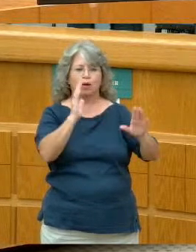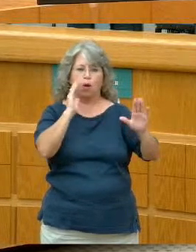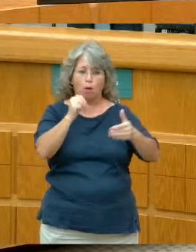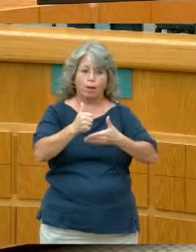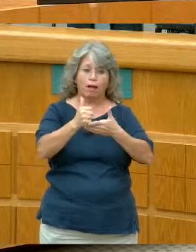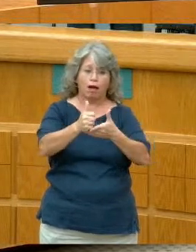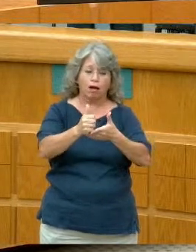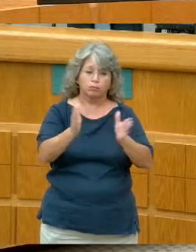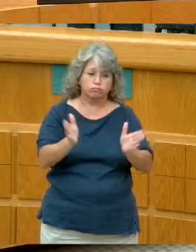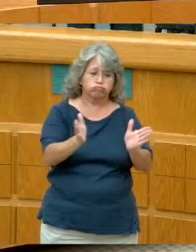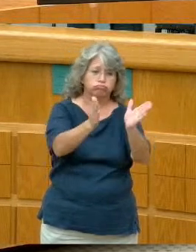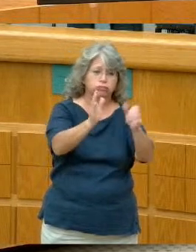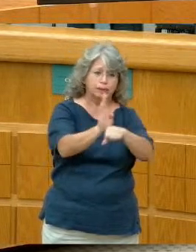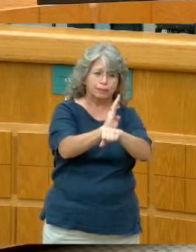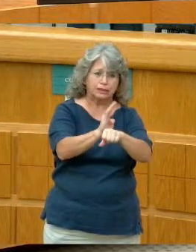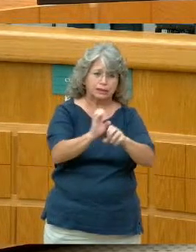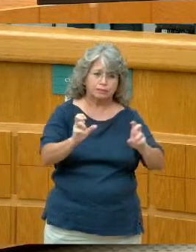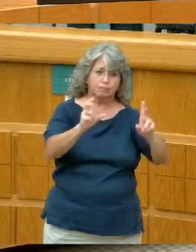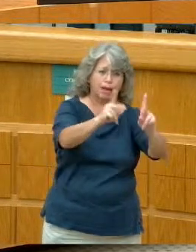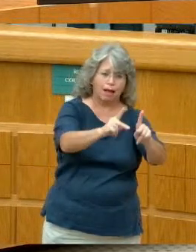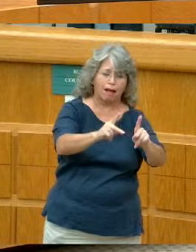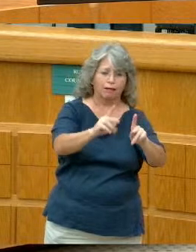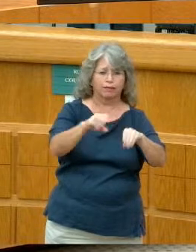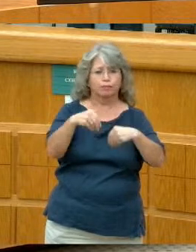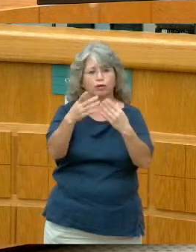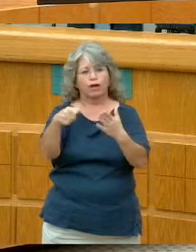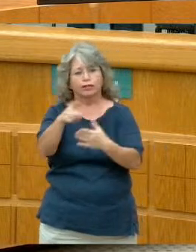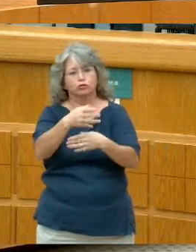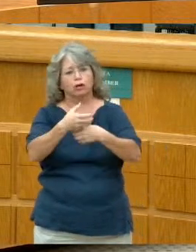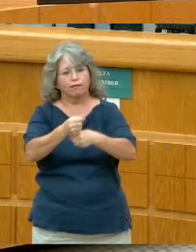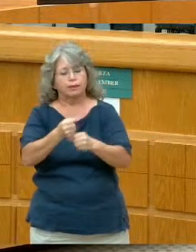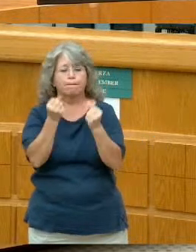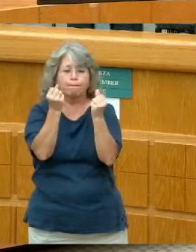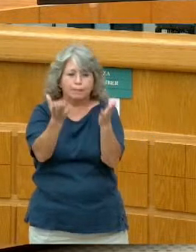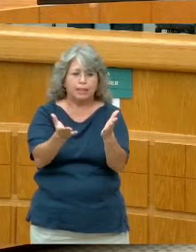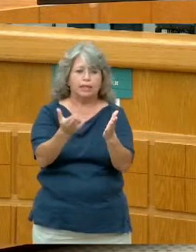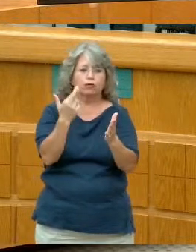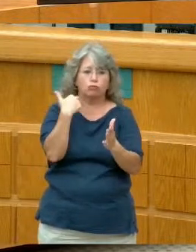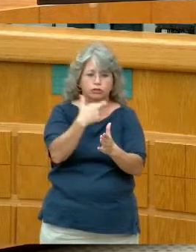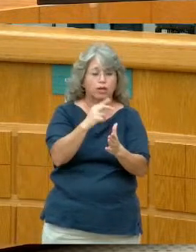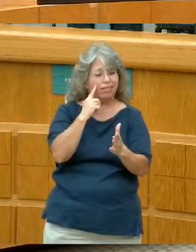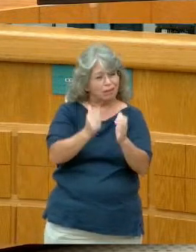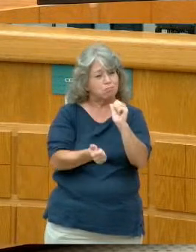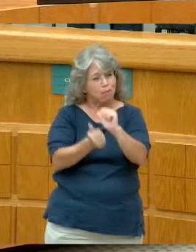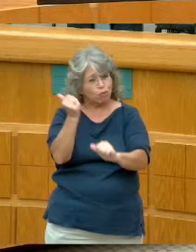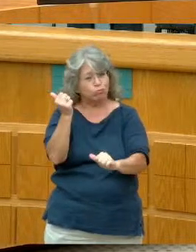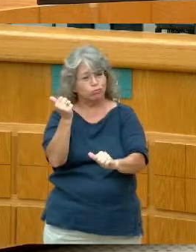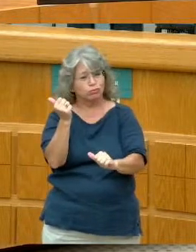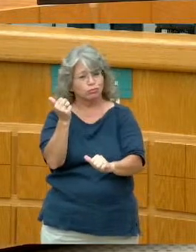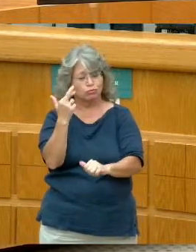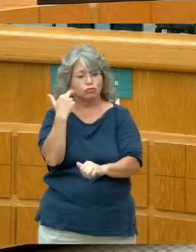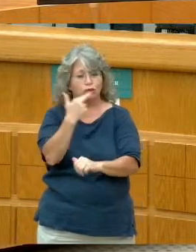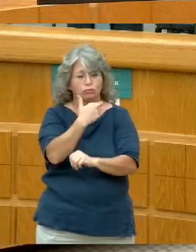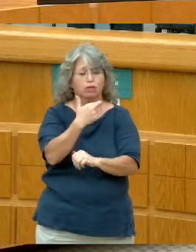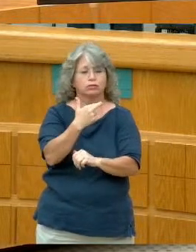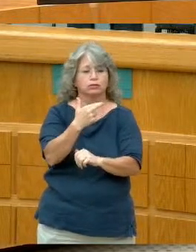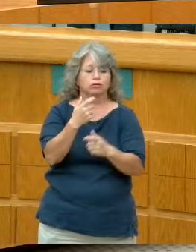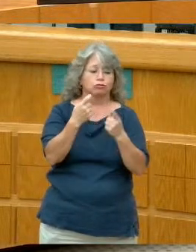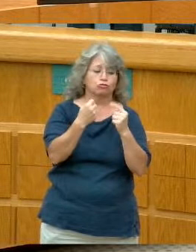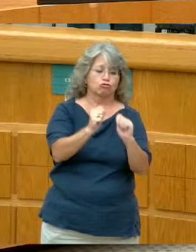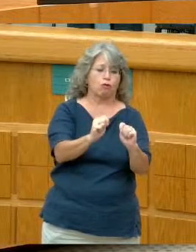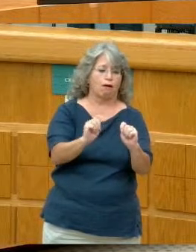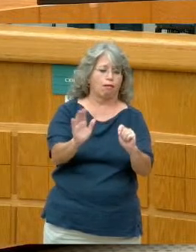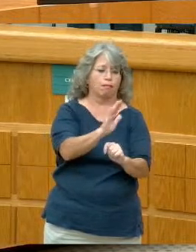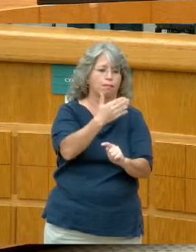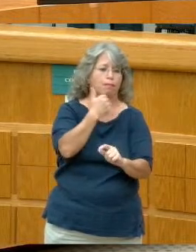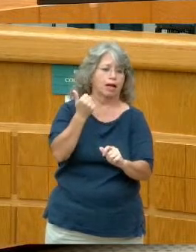this helps and drives some business back to them and gives the public confidence that many of our restaurants, most of them I would be willing to say,